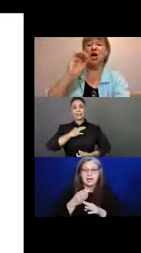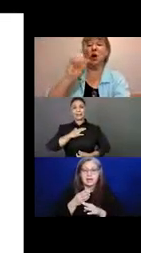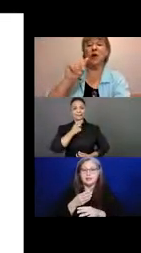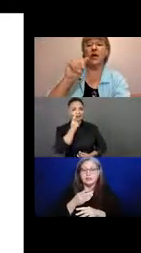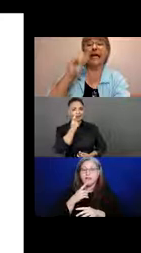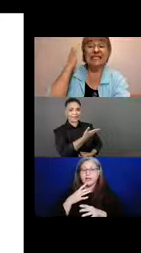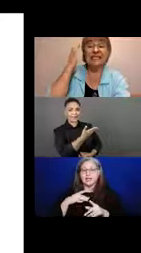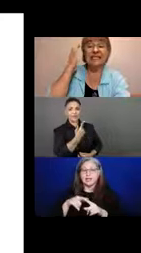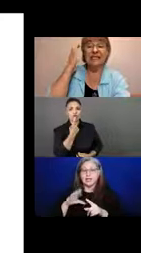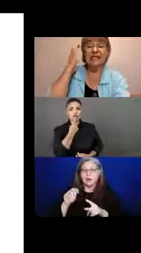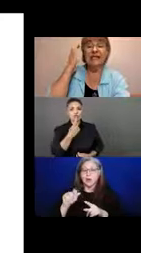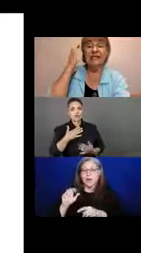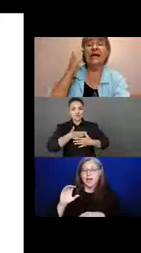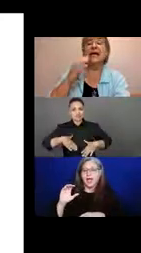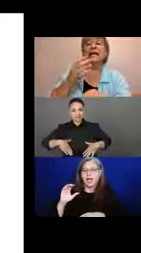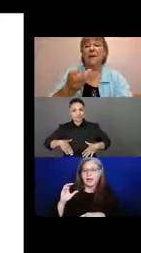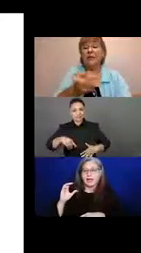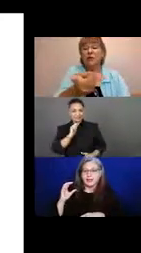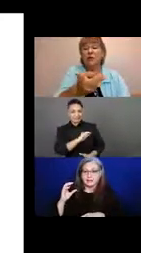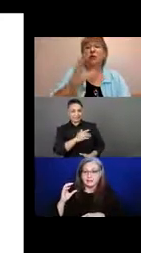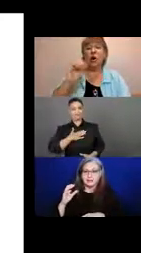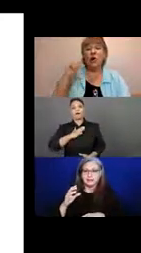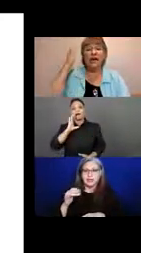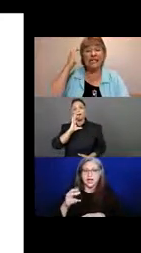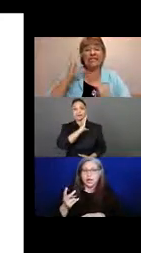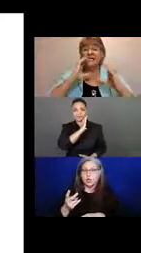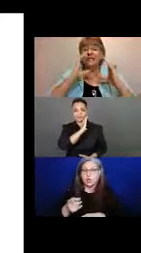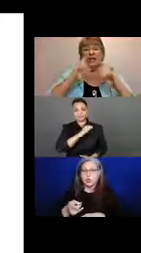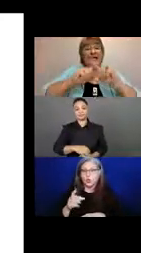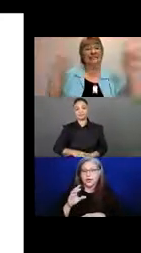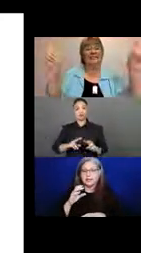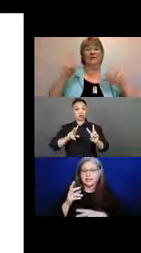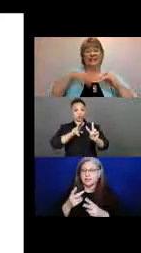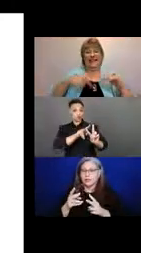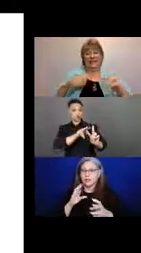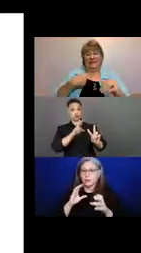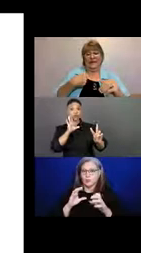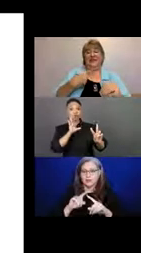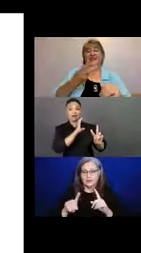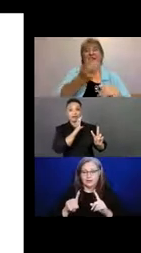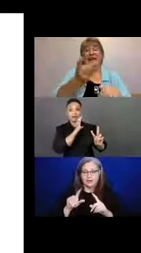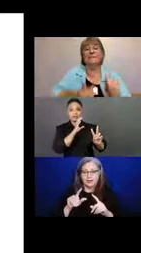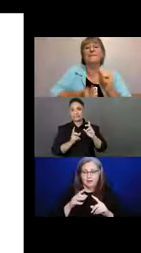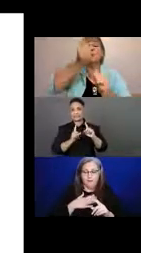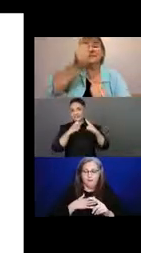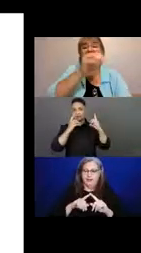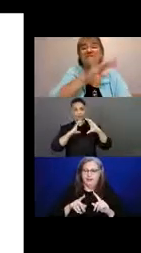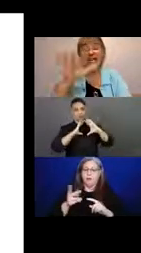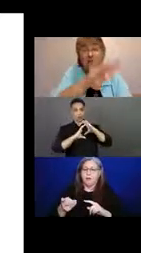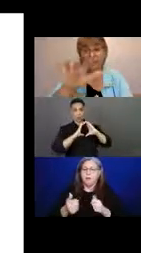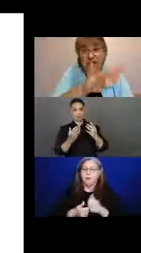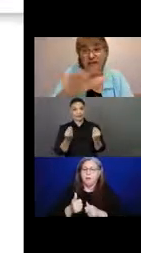is a Coda cousin. Now my two Coda cousins communicate differently than me. They